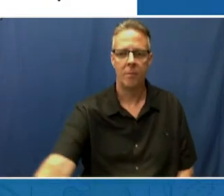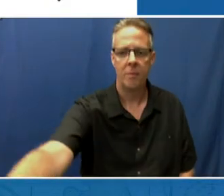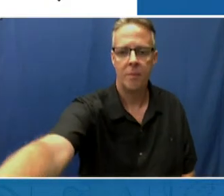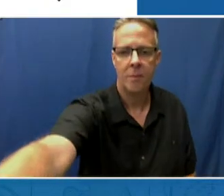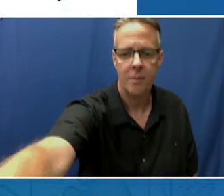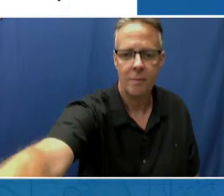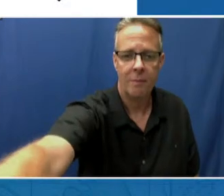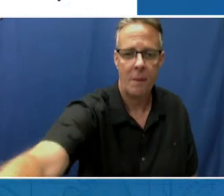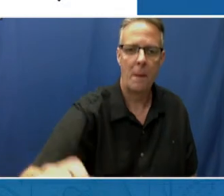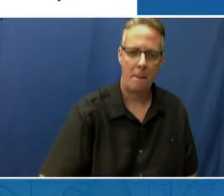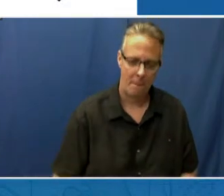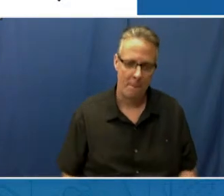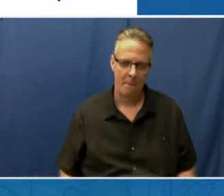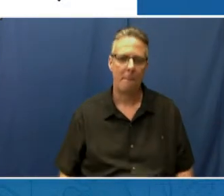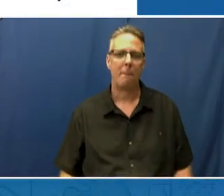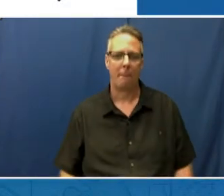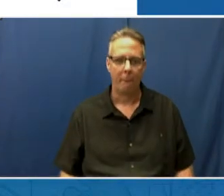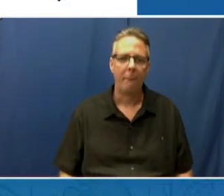Yeah.